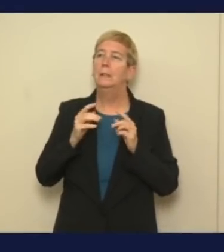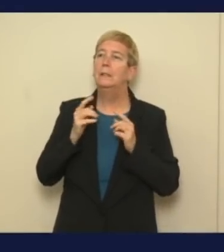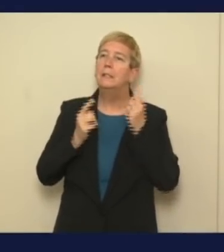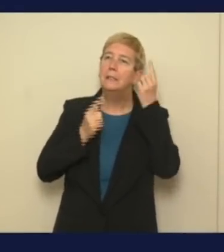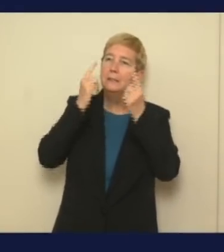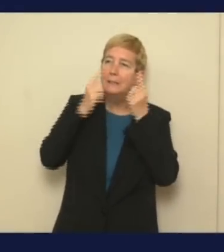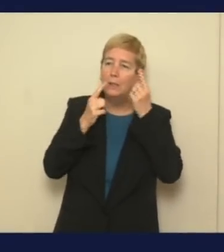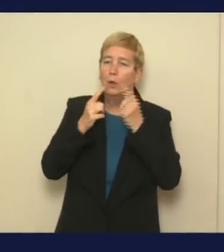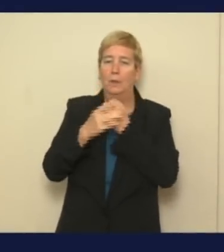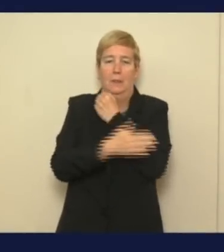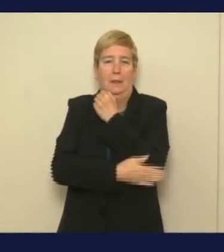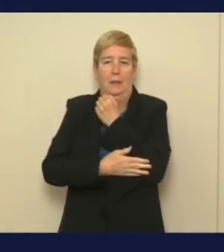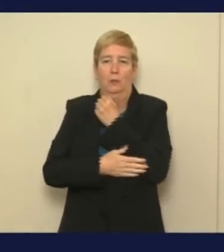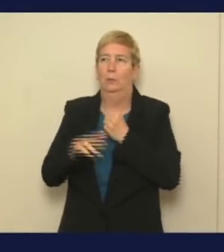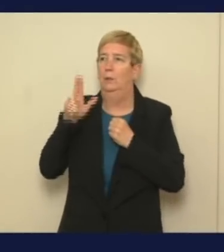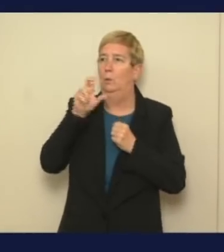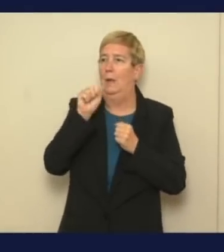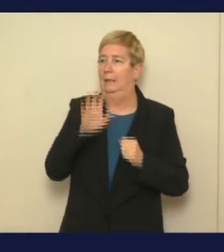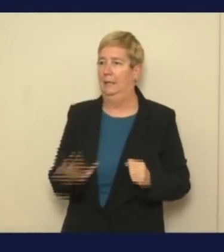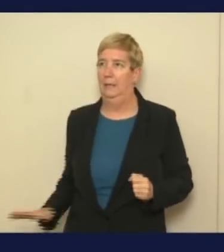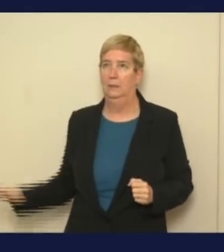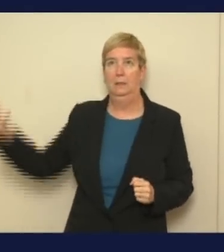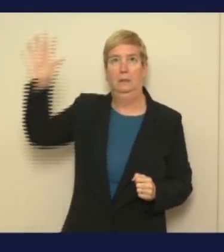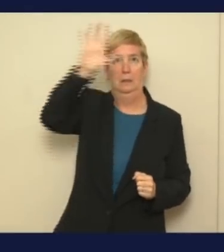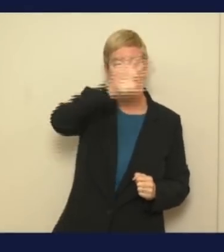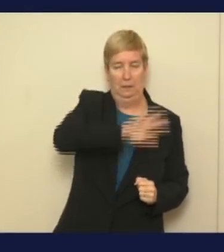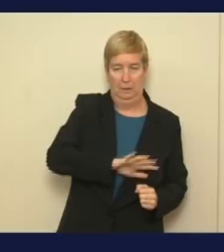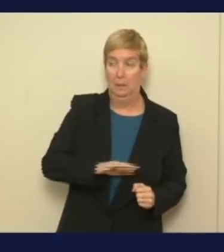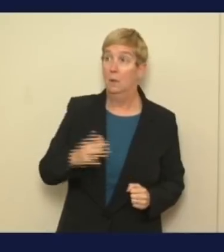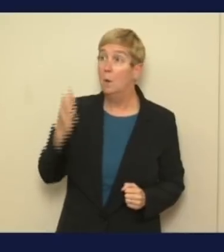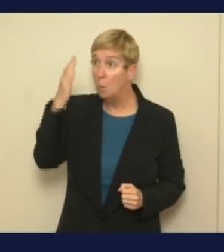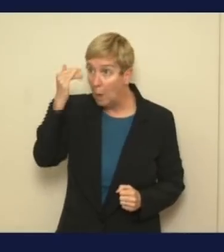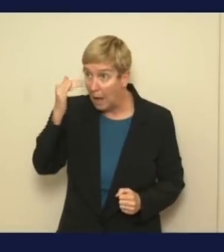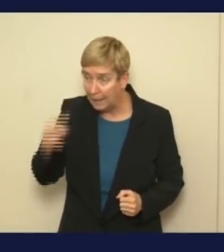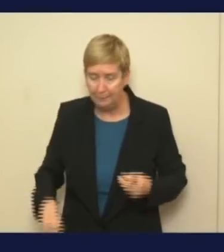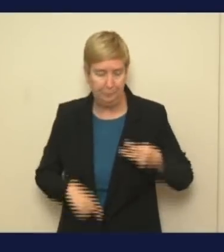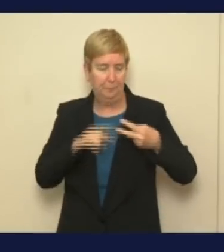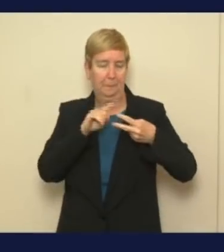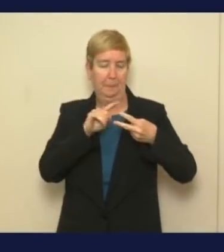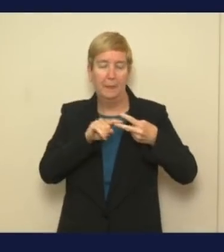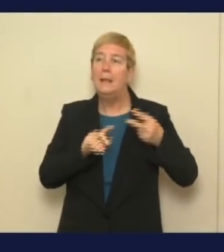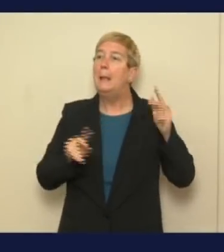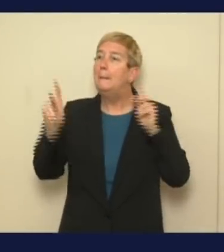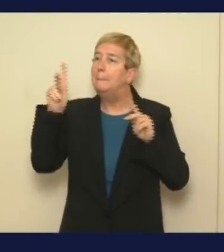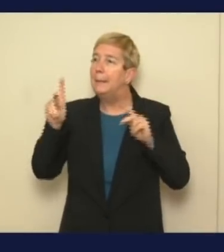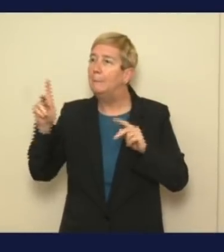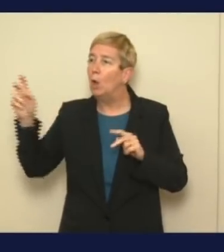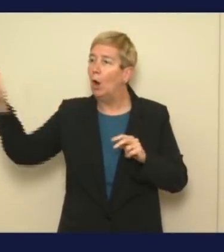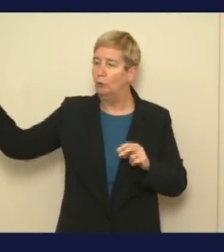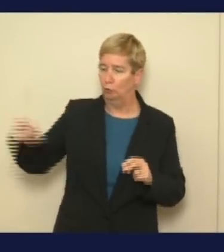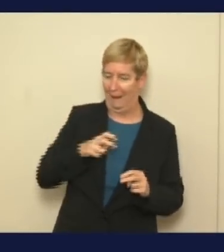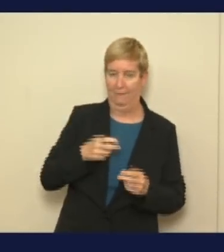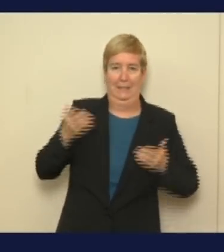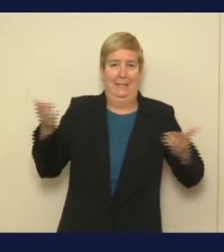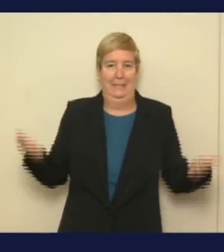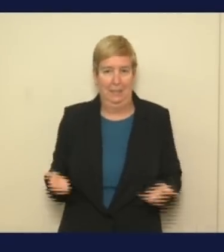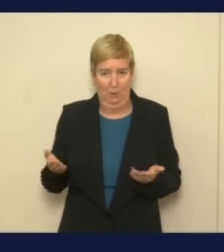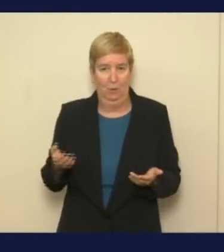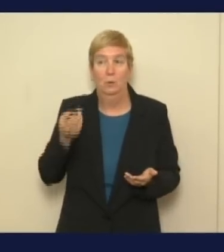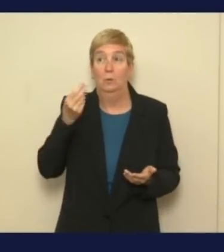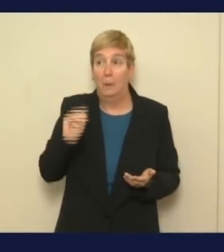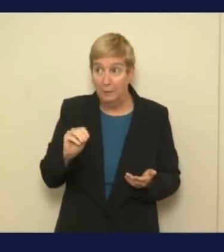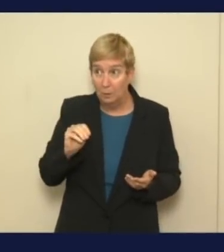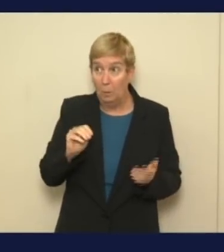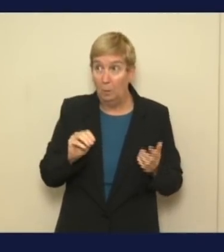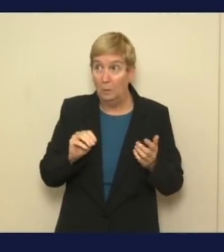country, because 2 things. People are traveling into our state. New Mexicans are